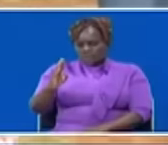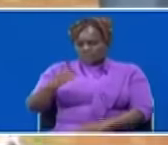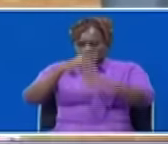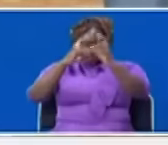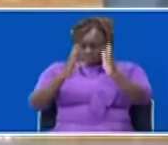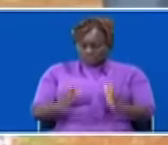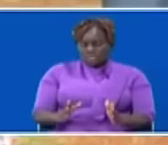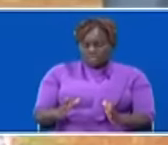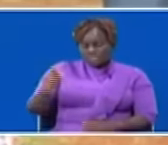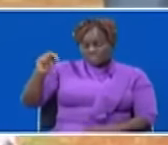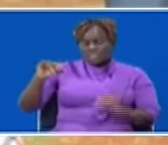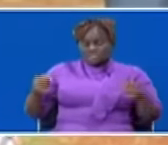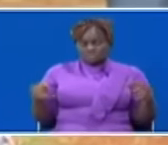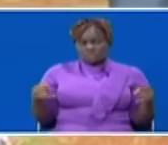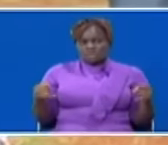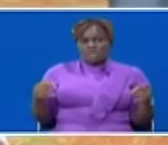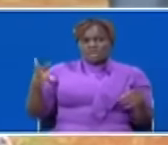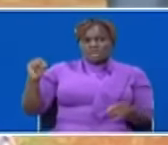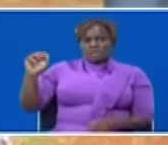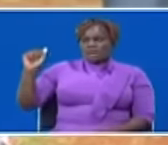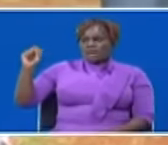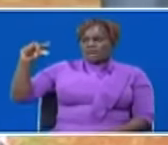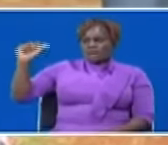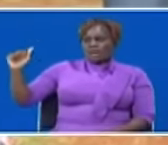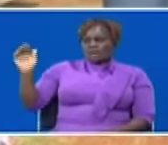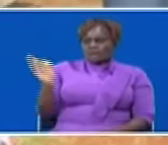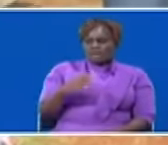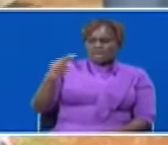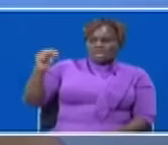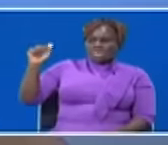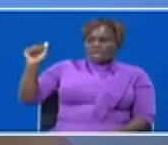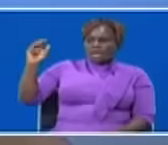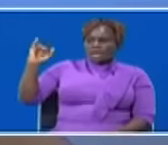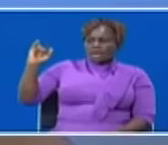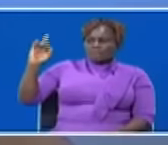Ronald, KTN News, Manga, in Nyamira County.